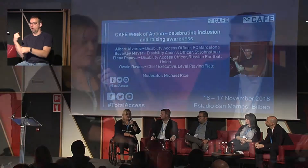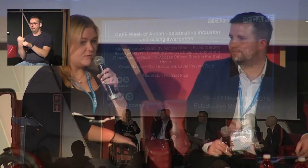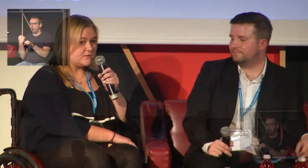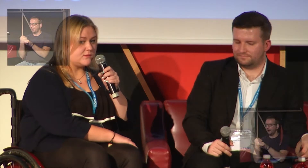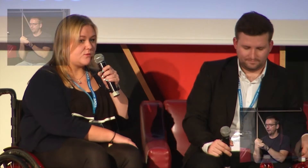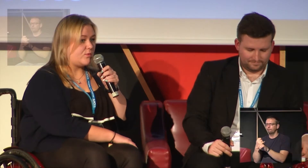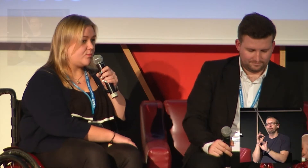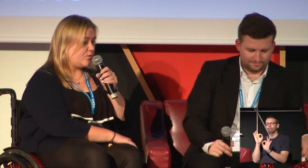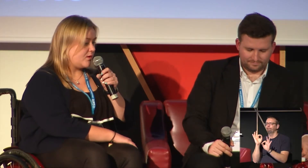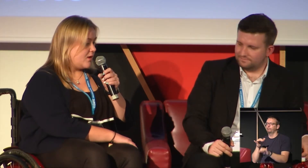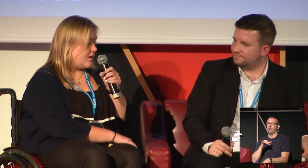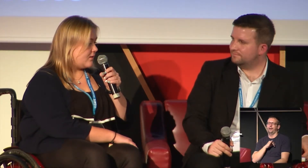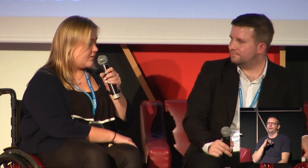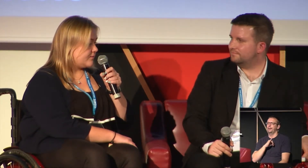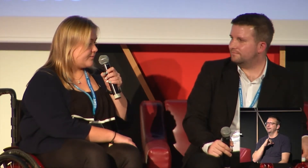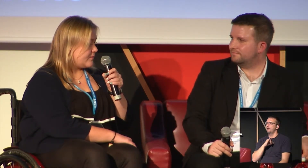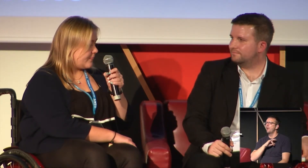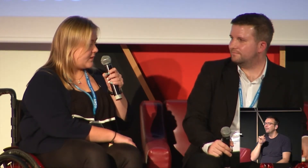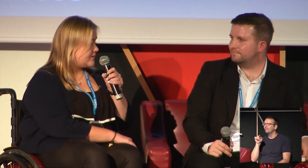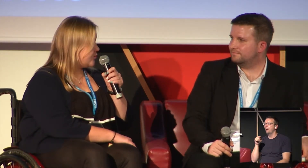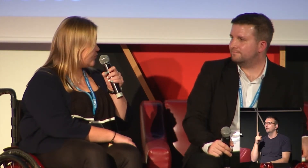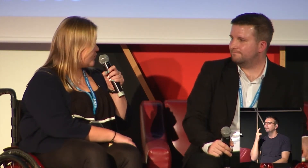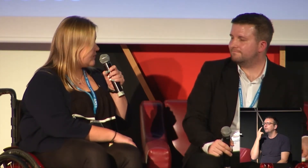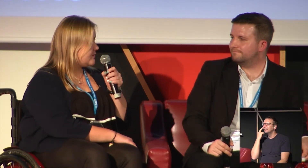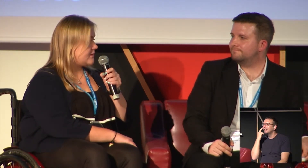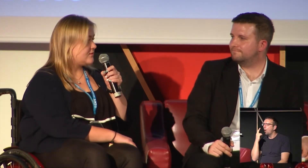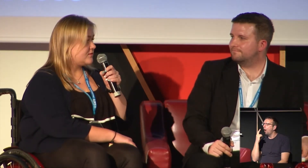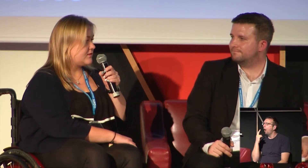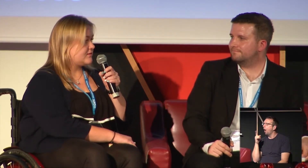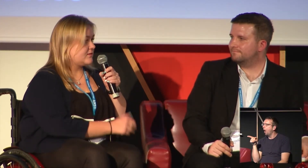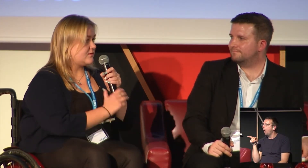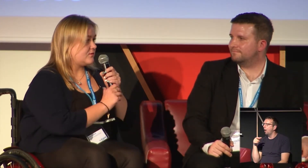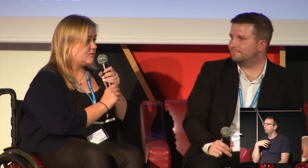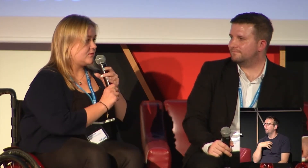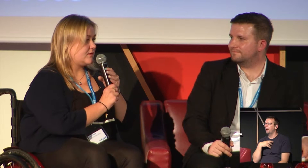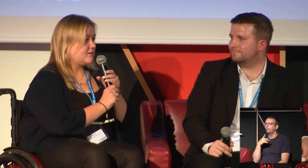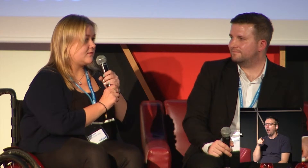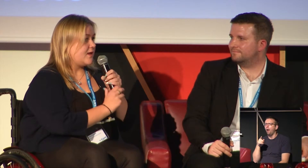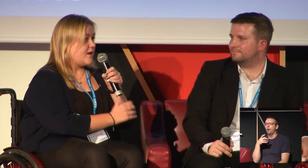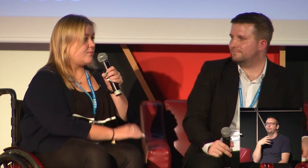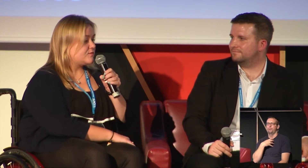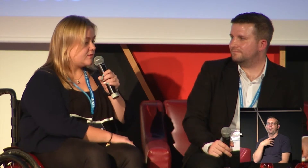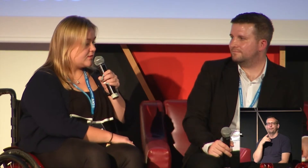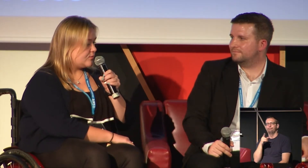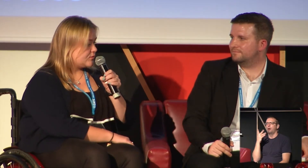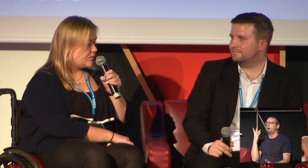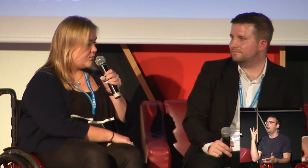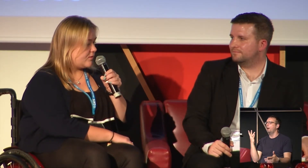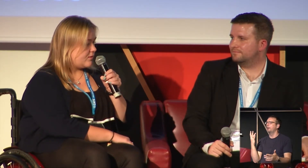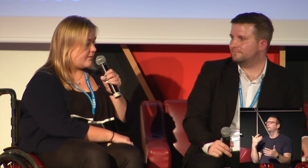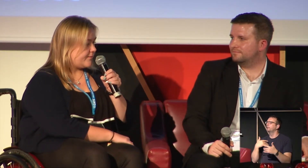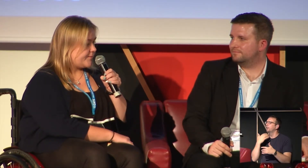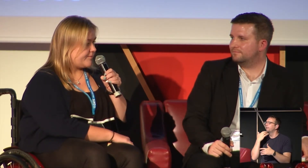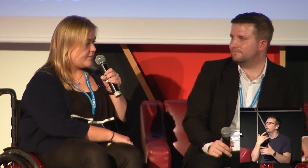to hold one more stadium tour, and that is fantastic also. And about Spartak